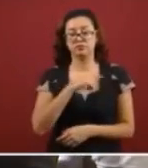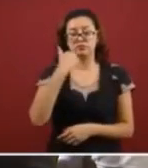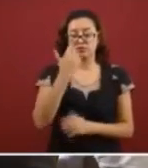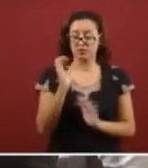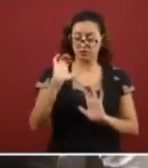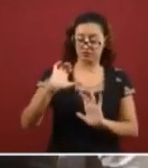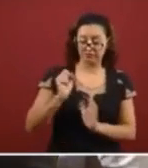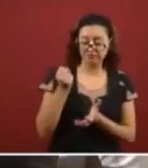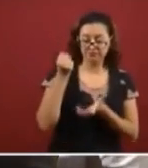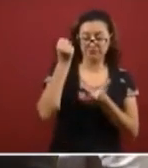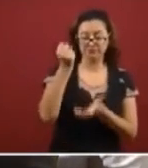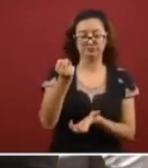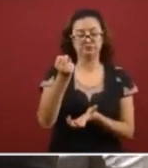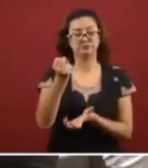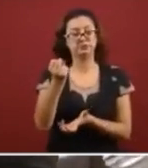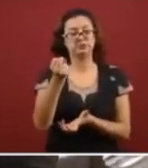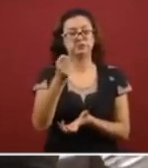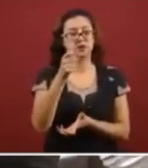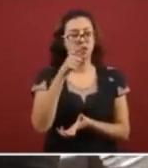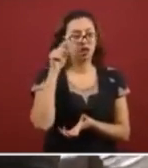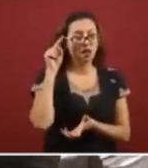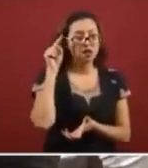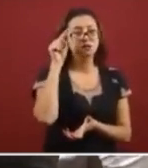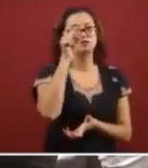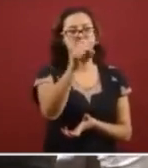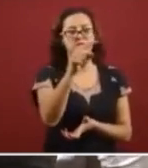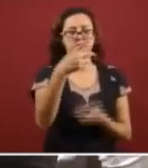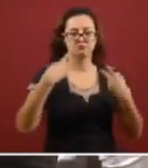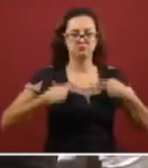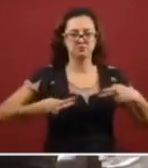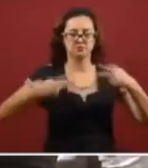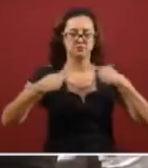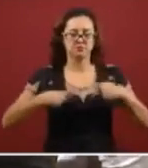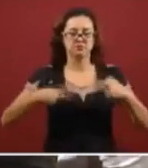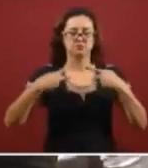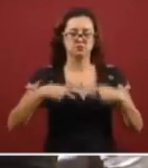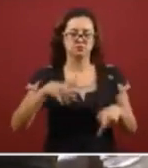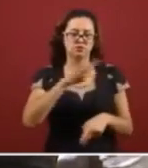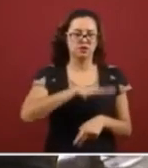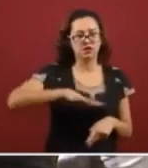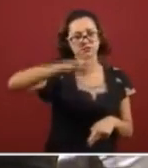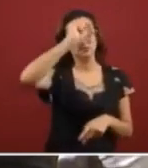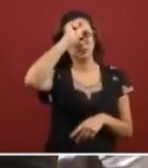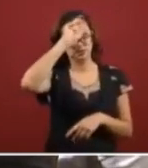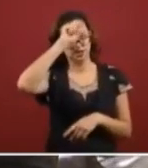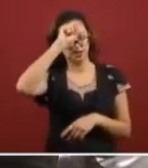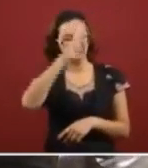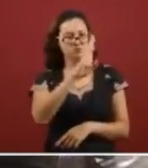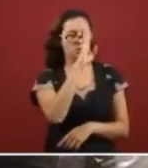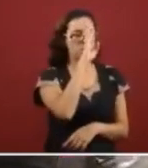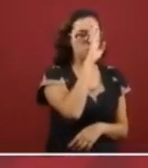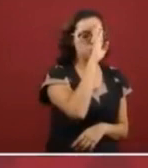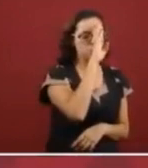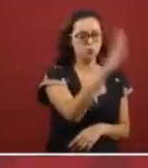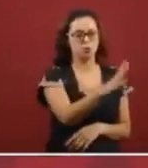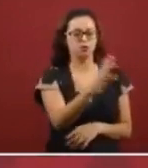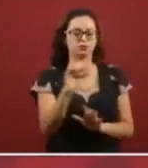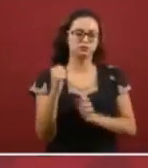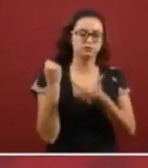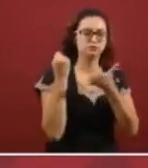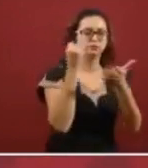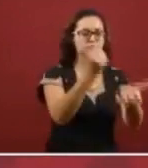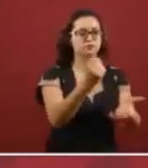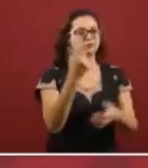We want that these resources arrive in a direct way to the people of the mining zones.